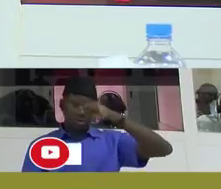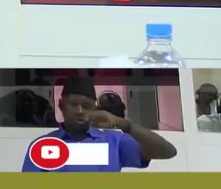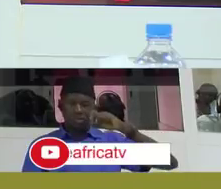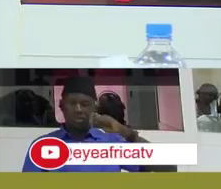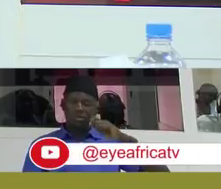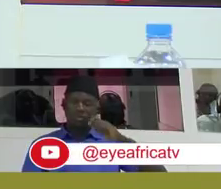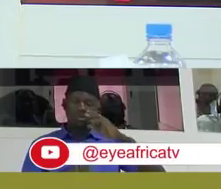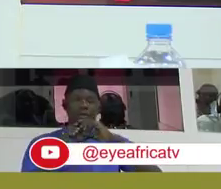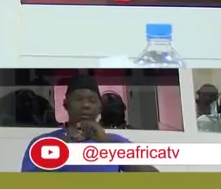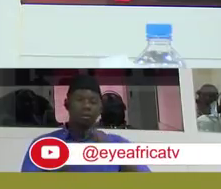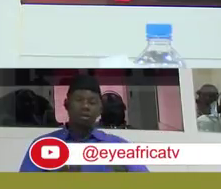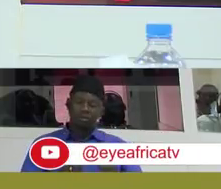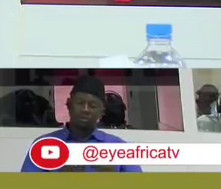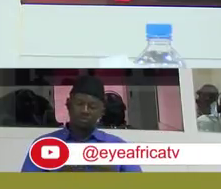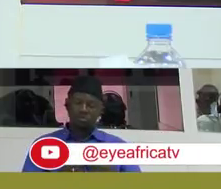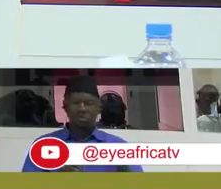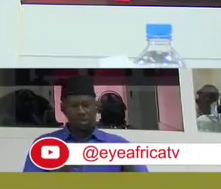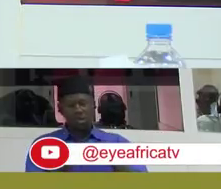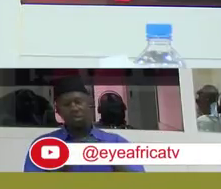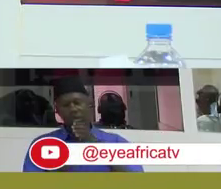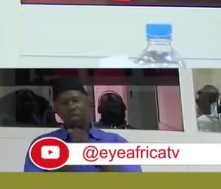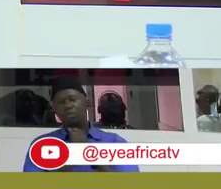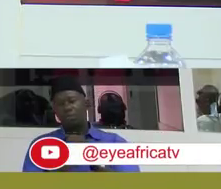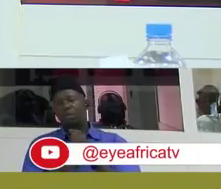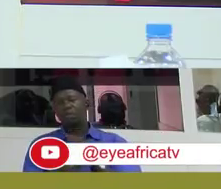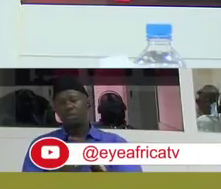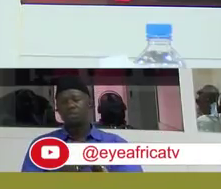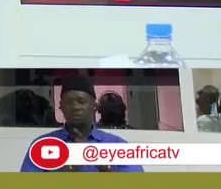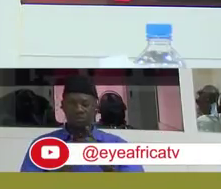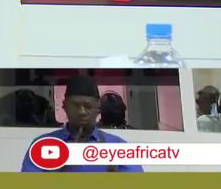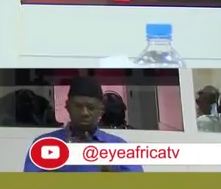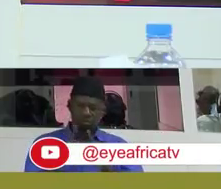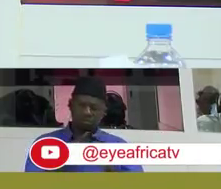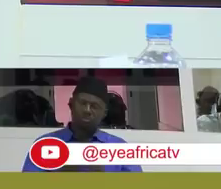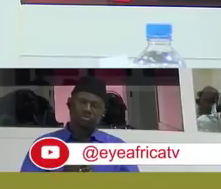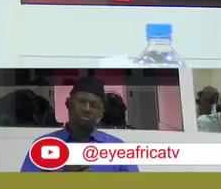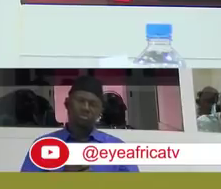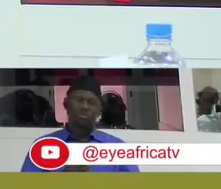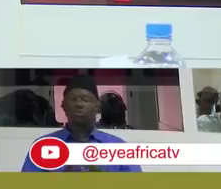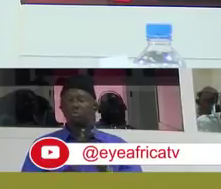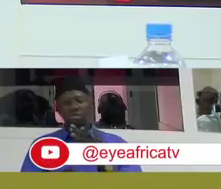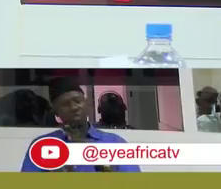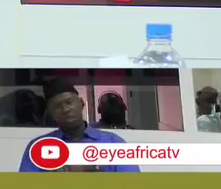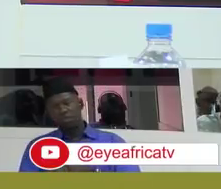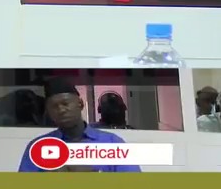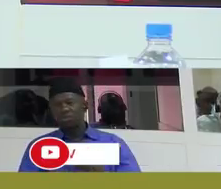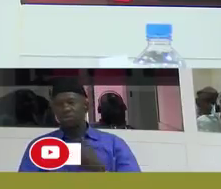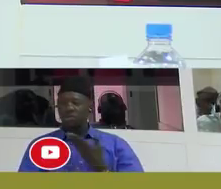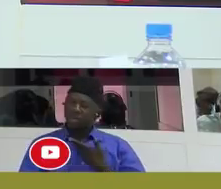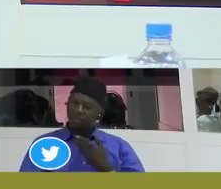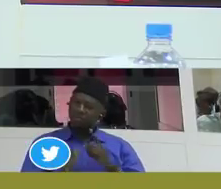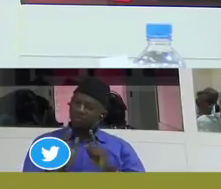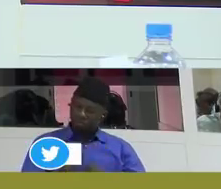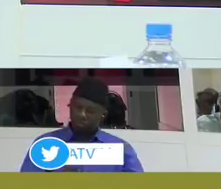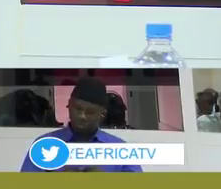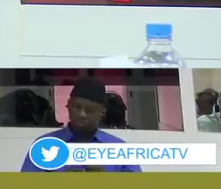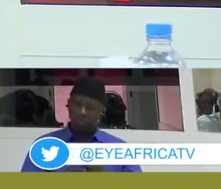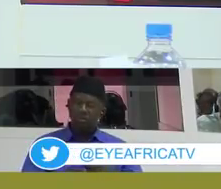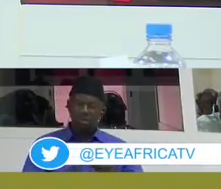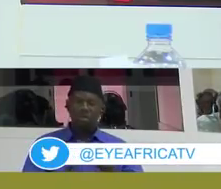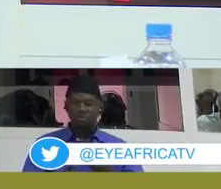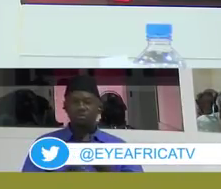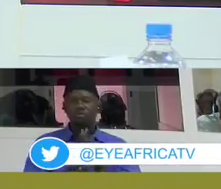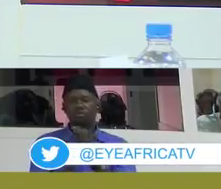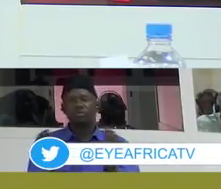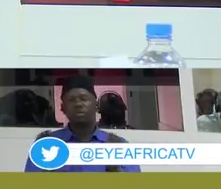And in many instances, when you have that sort of intervention, they got themselves freed.